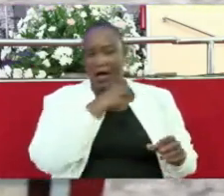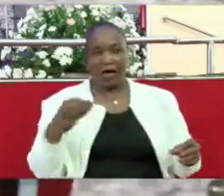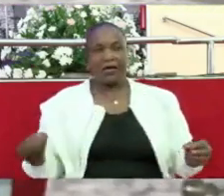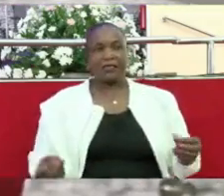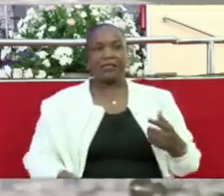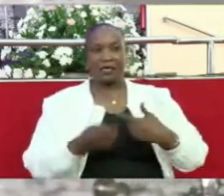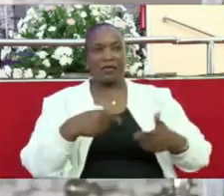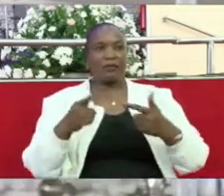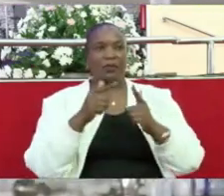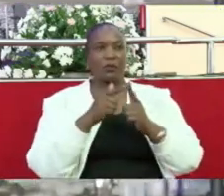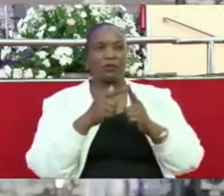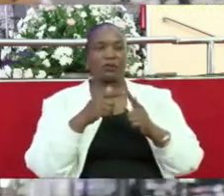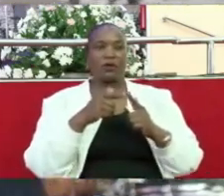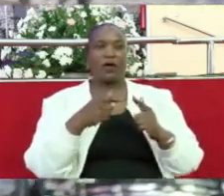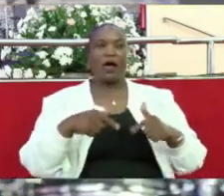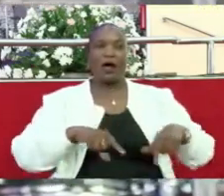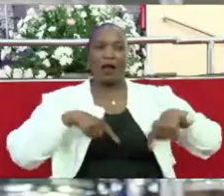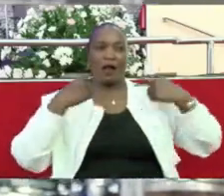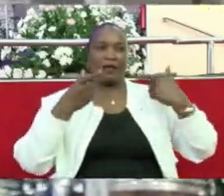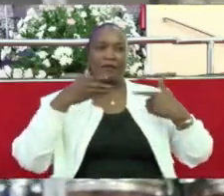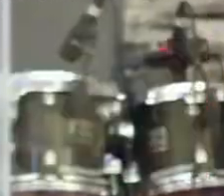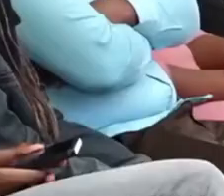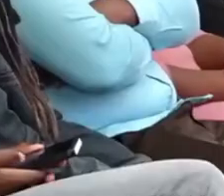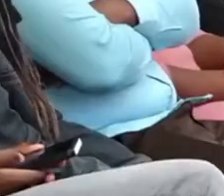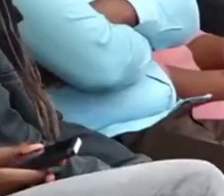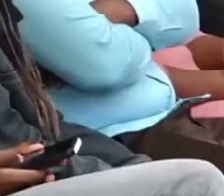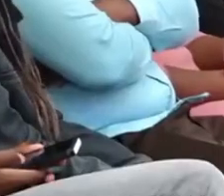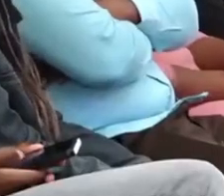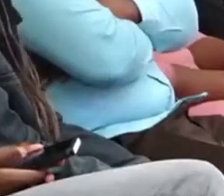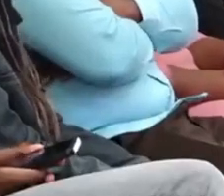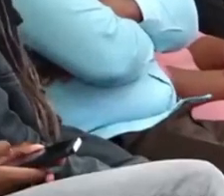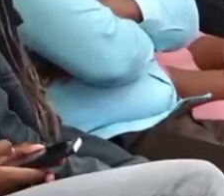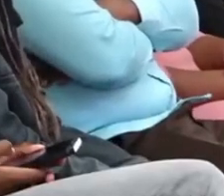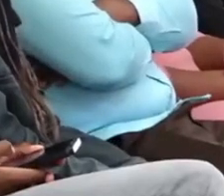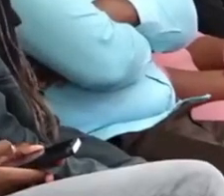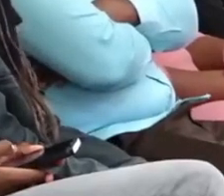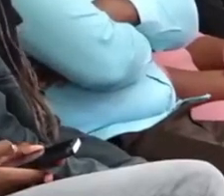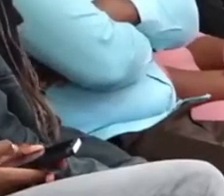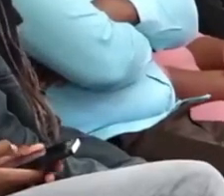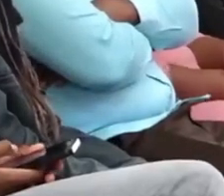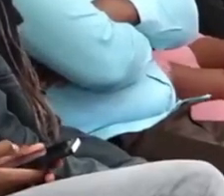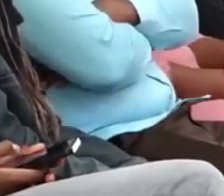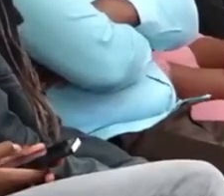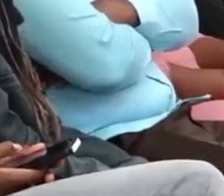Hallelujah. Hallelujah. Tell someone the Lord wants to help you. The Lord is sending help your